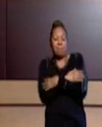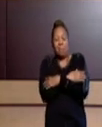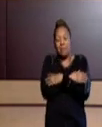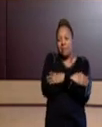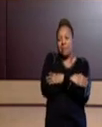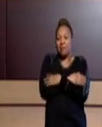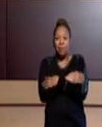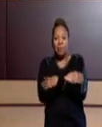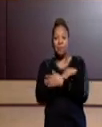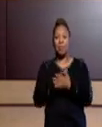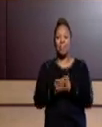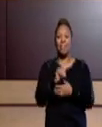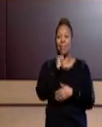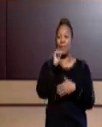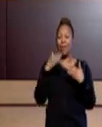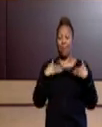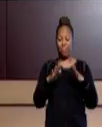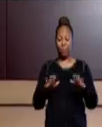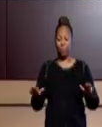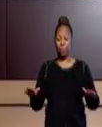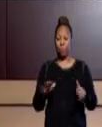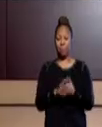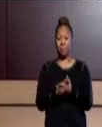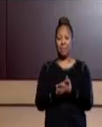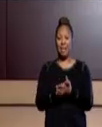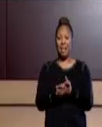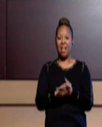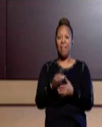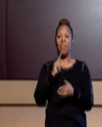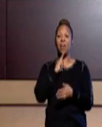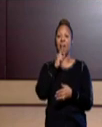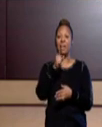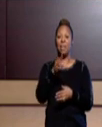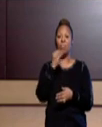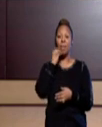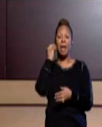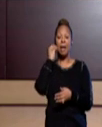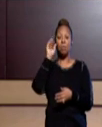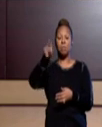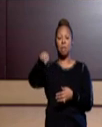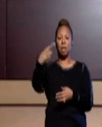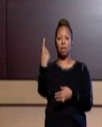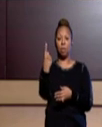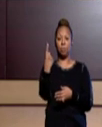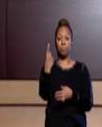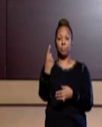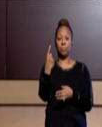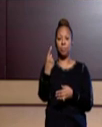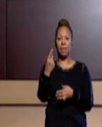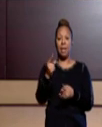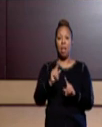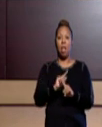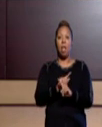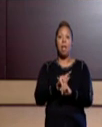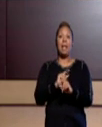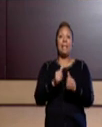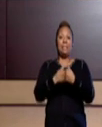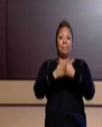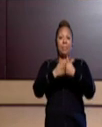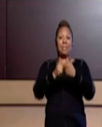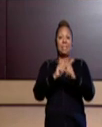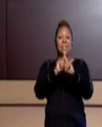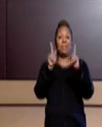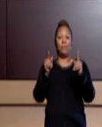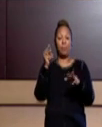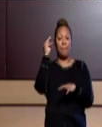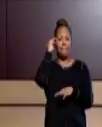them? Some of them don't have children. They are literally in the house alone. That's a whole nother thing mentally.